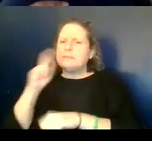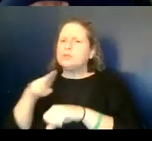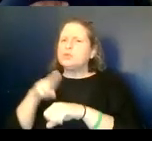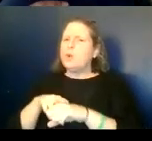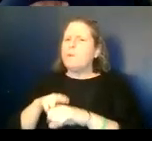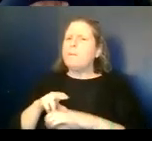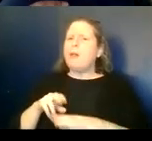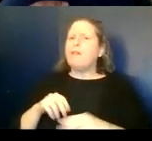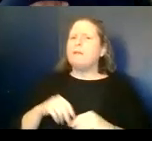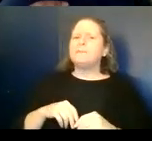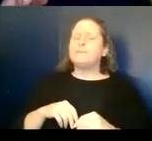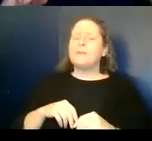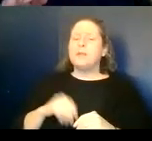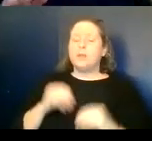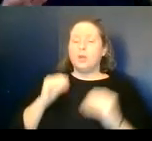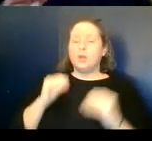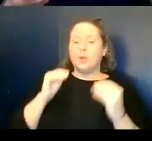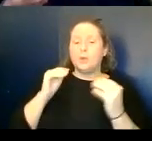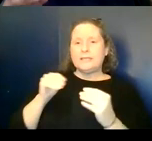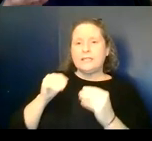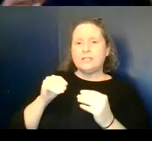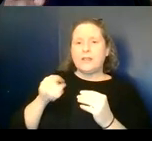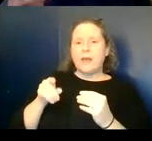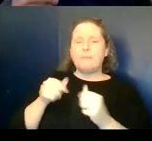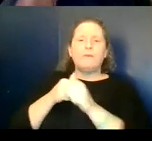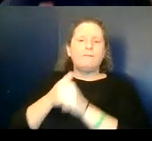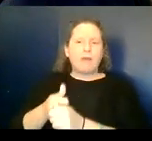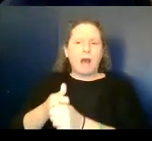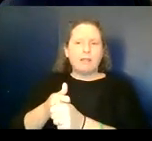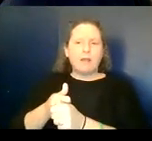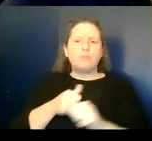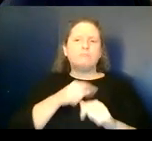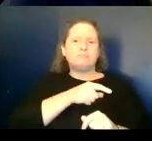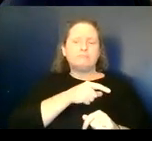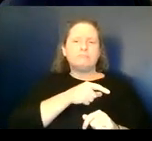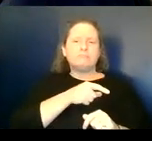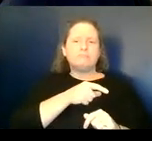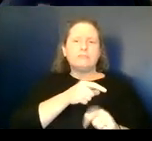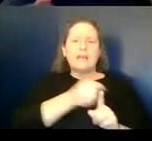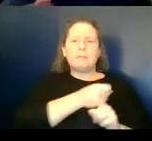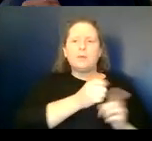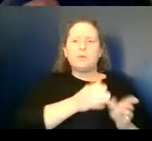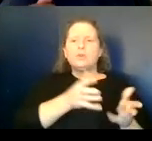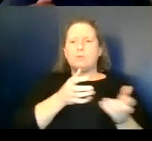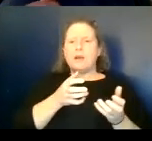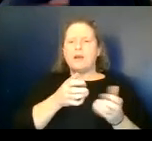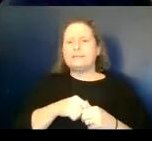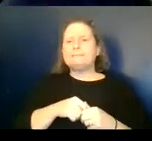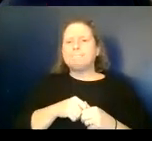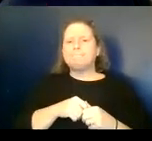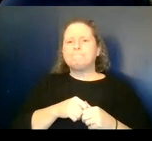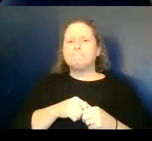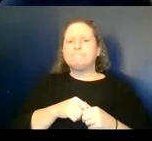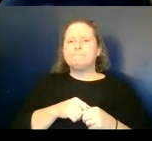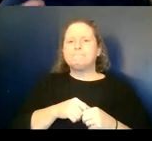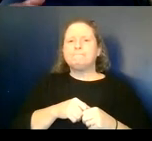to basically follow in the perpetrator's will, Yeah, absolutely. even So though, yes,